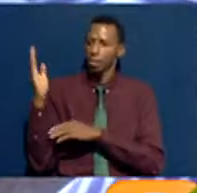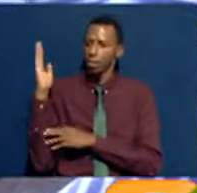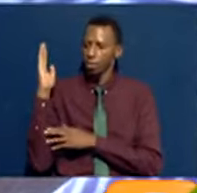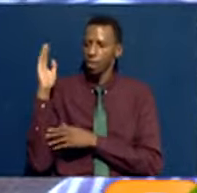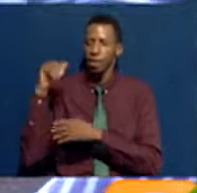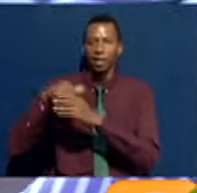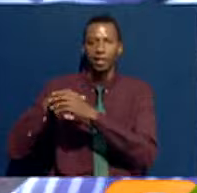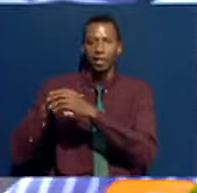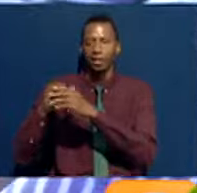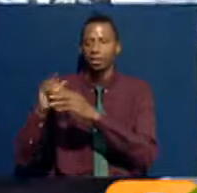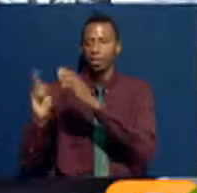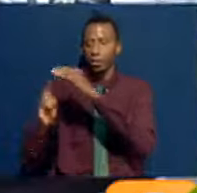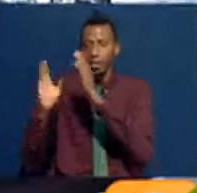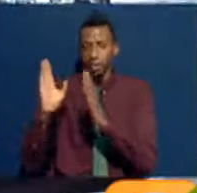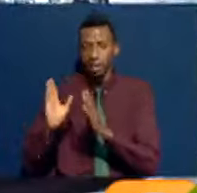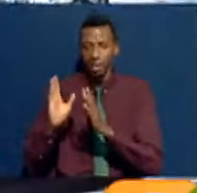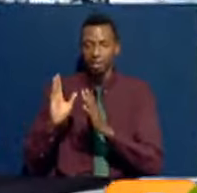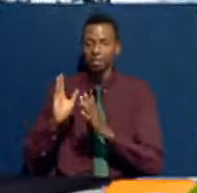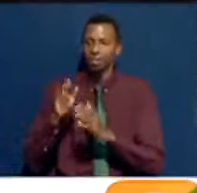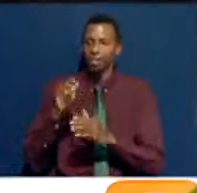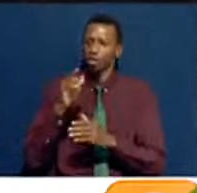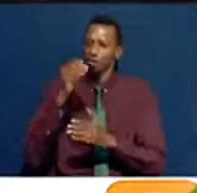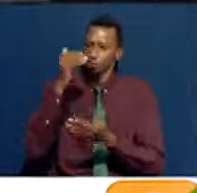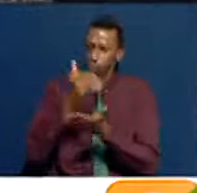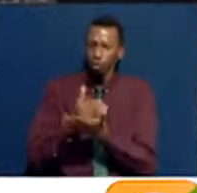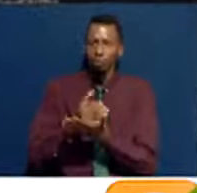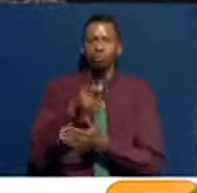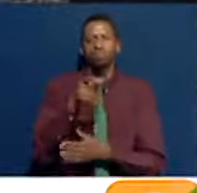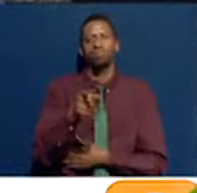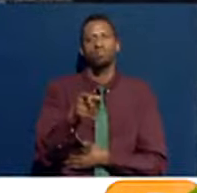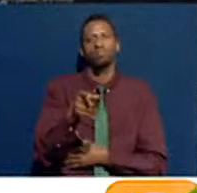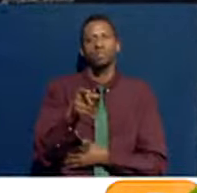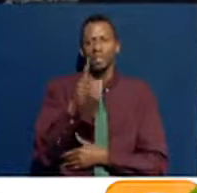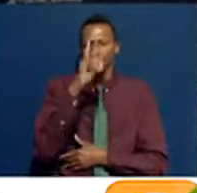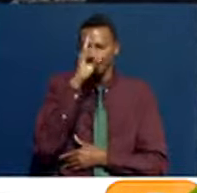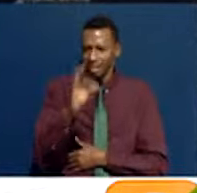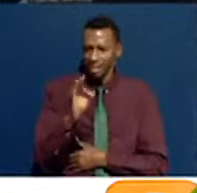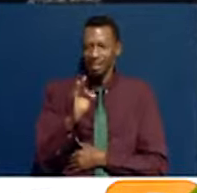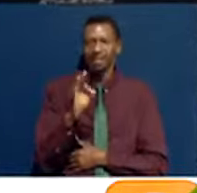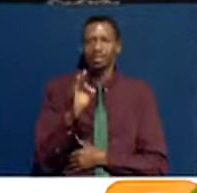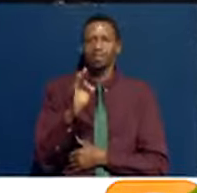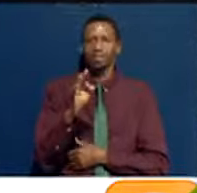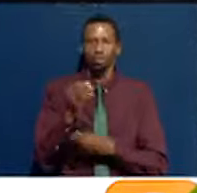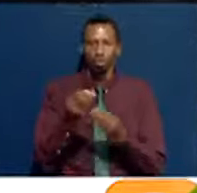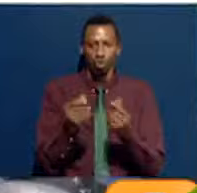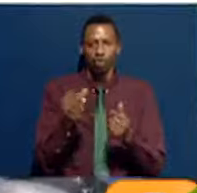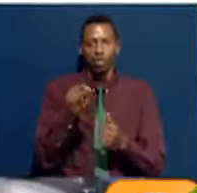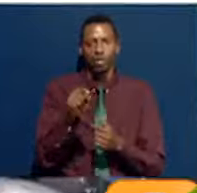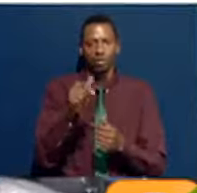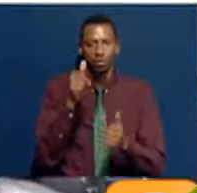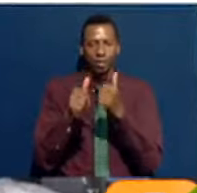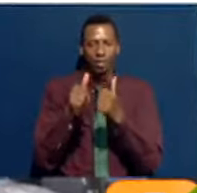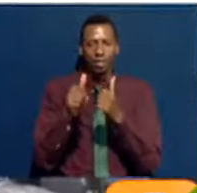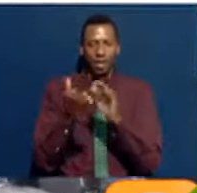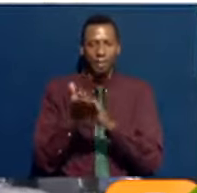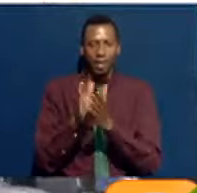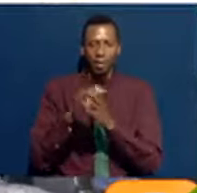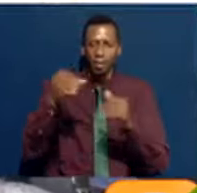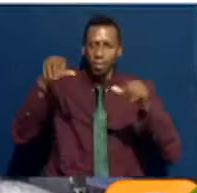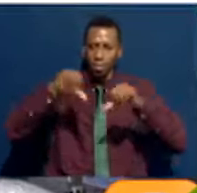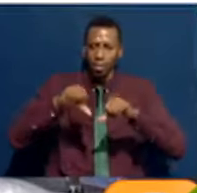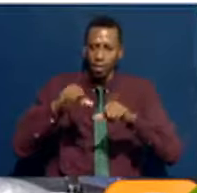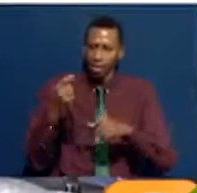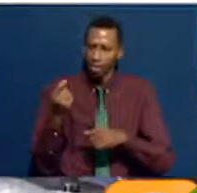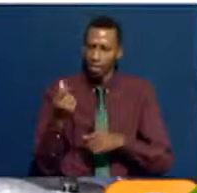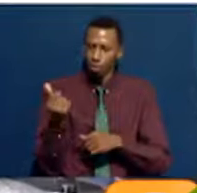the situation and deal firmly with a situation that turned ugly few days ago. Kuna watu wanaturudisha